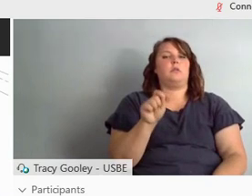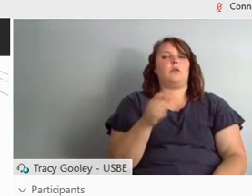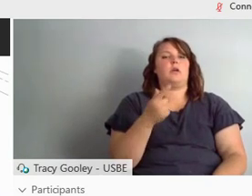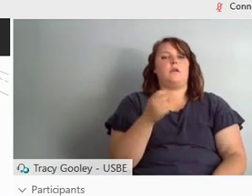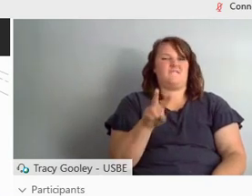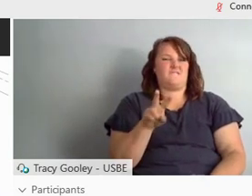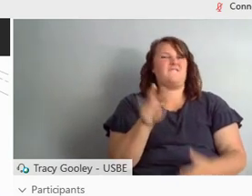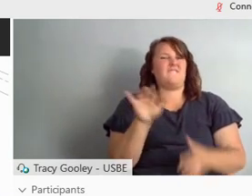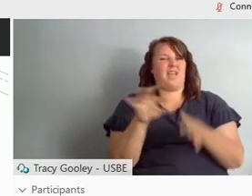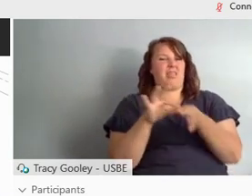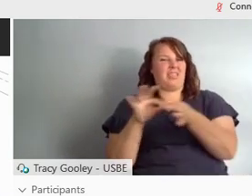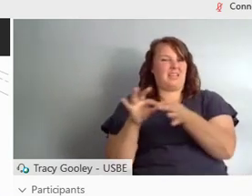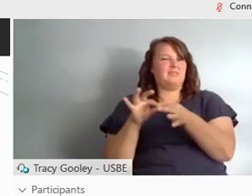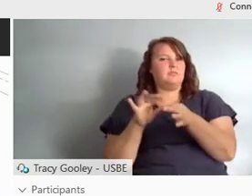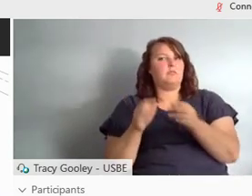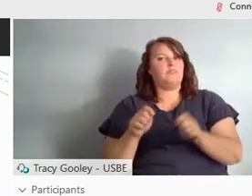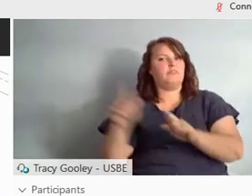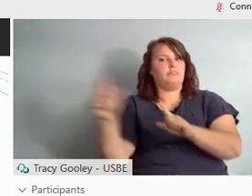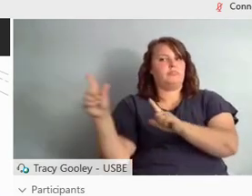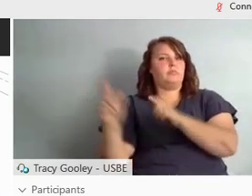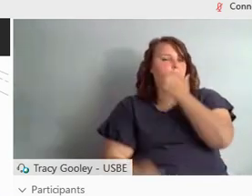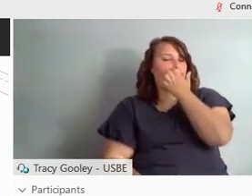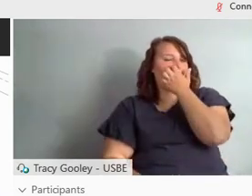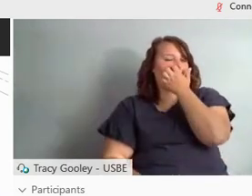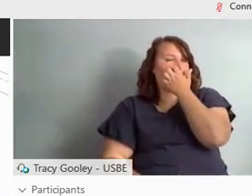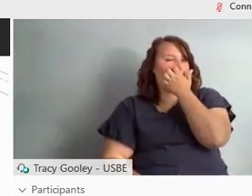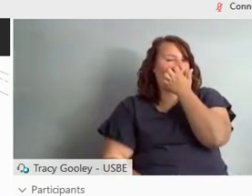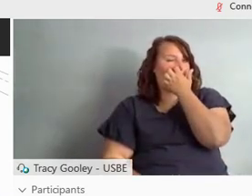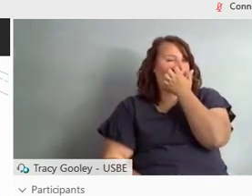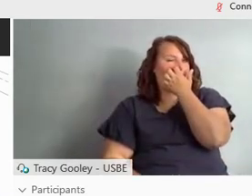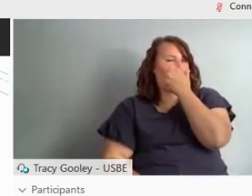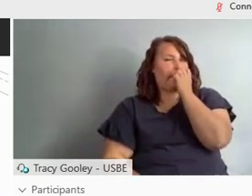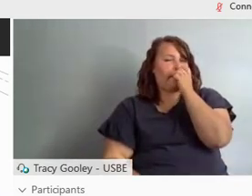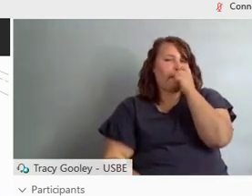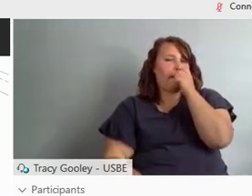on the link in the PowerPoint and it'll take you right there. Or you just type in